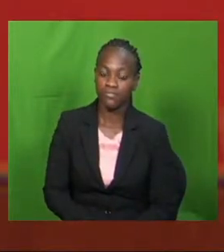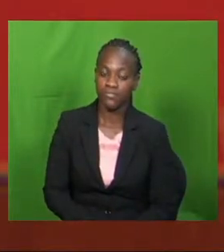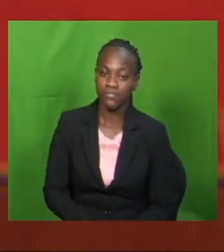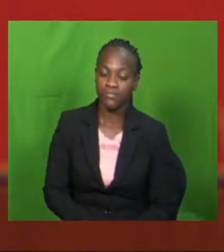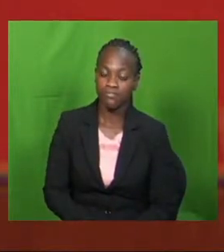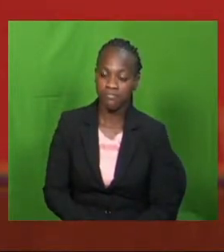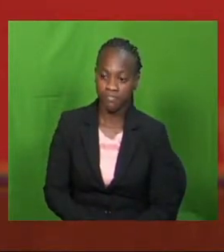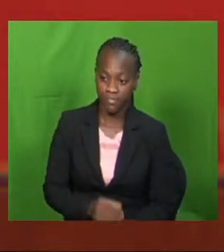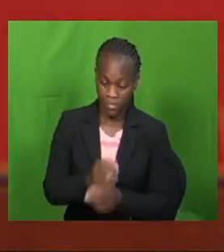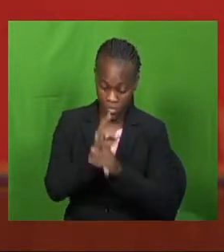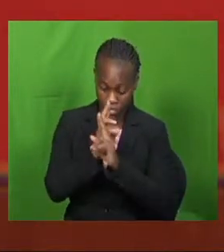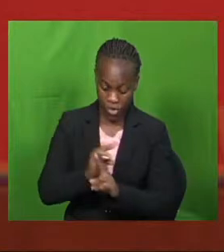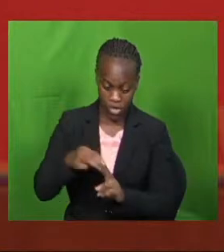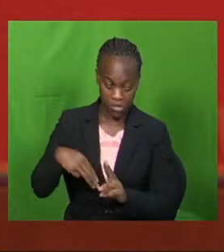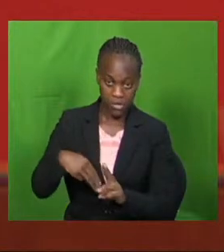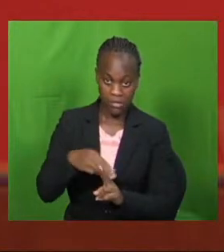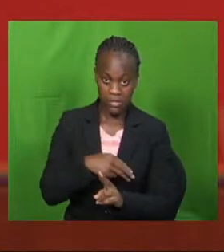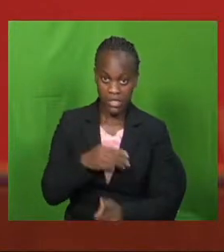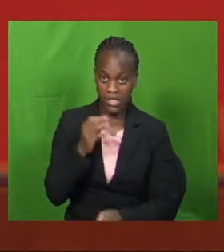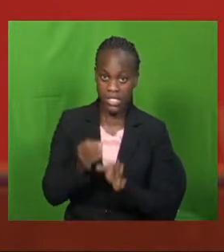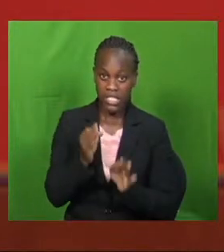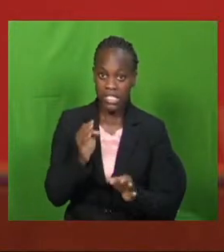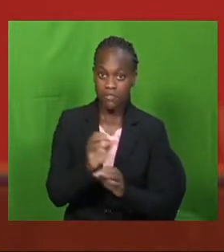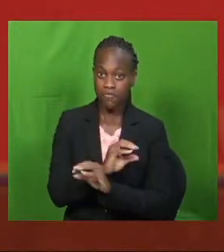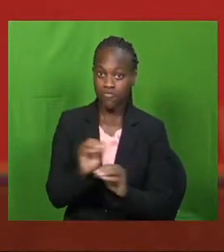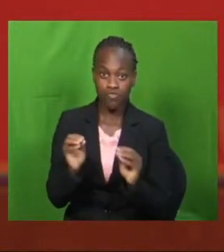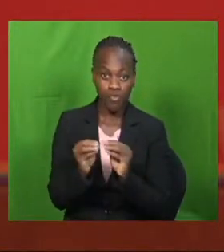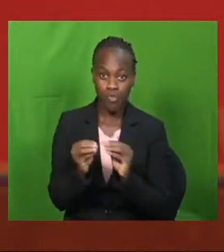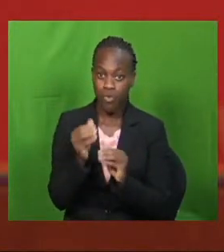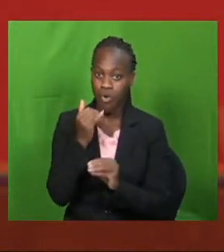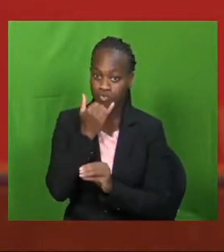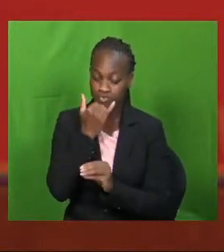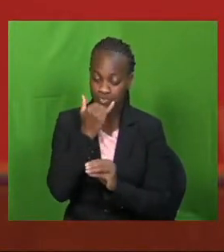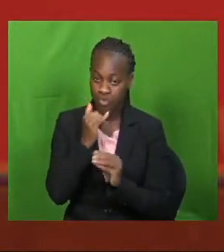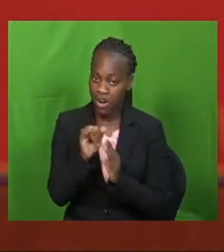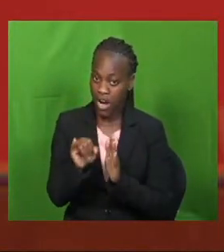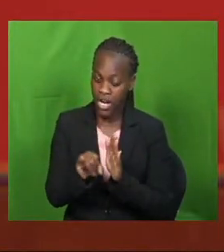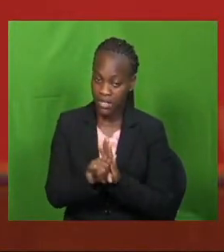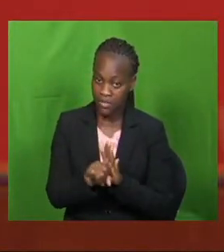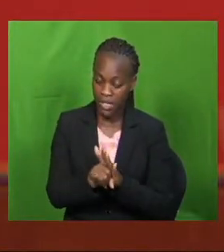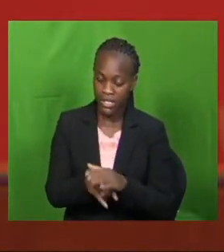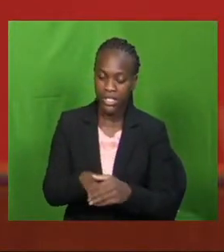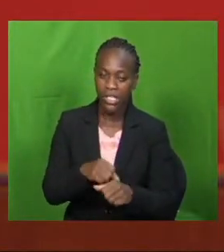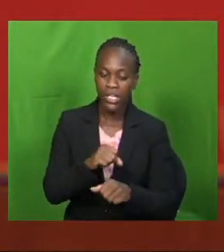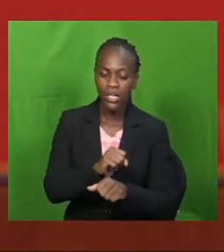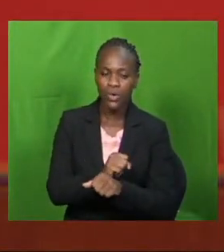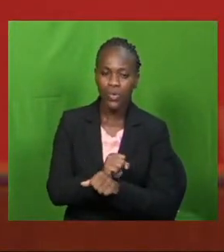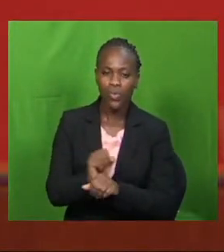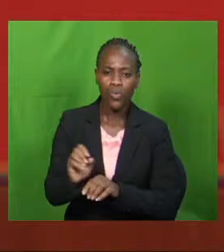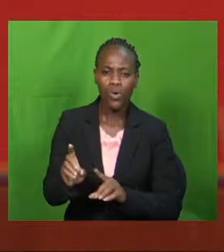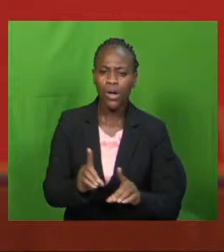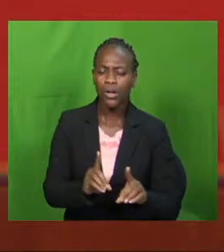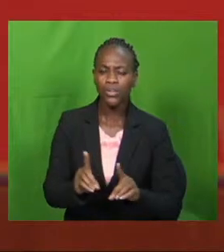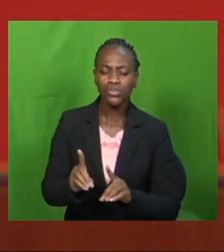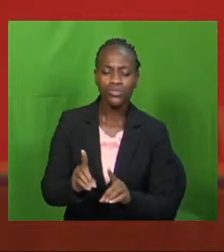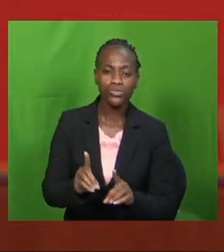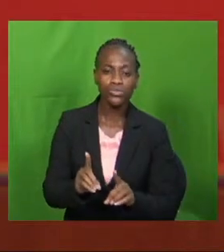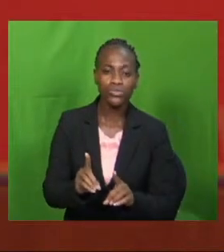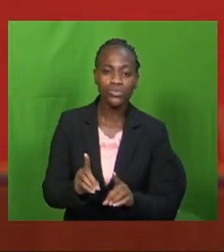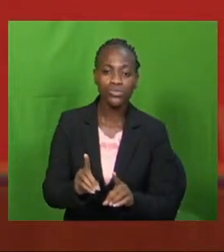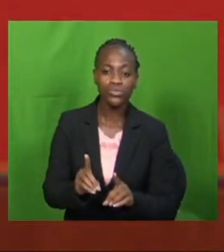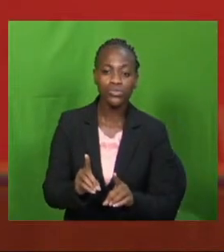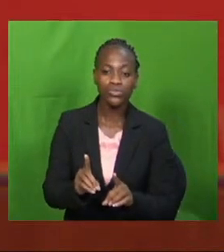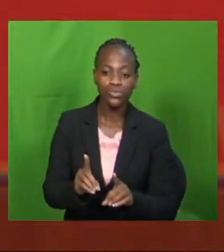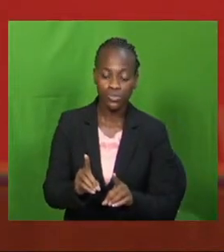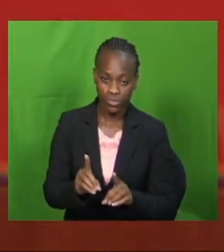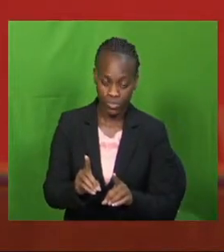Honorable members, in the absence of any further corrections, the votes and proceedings of